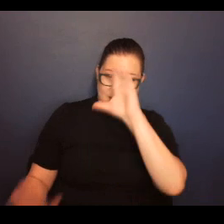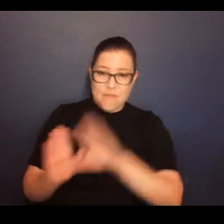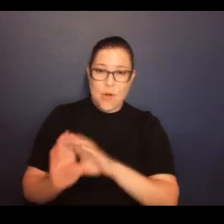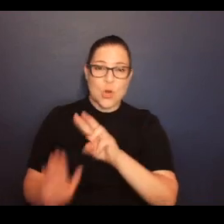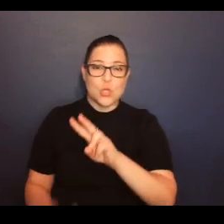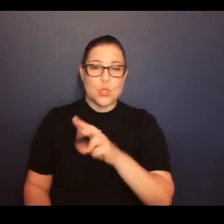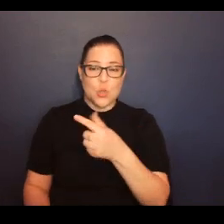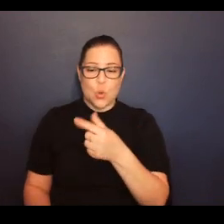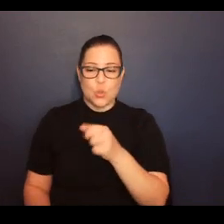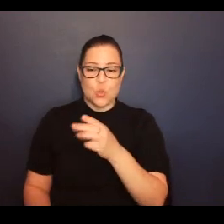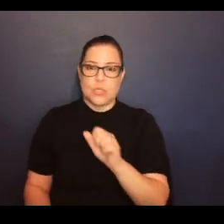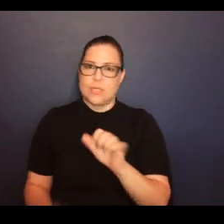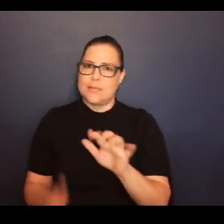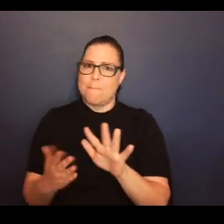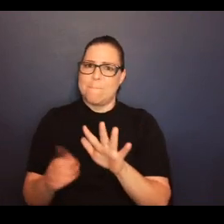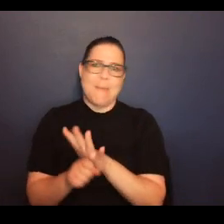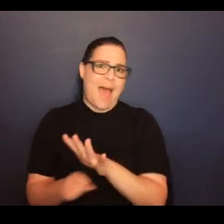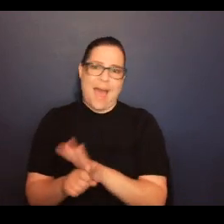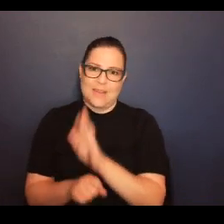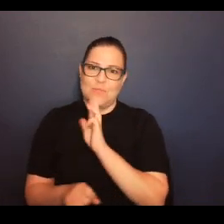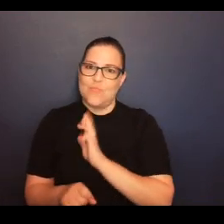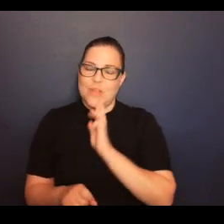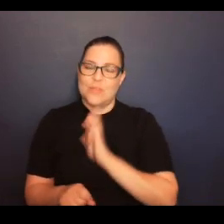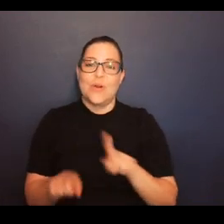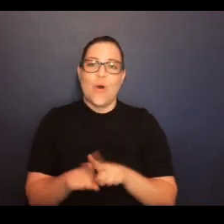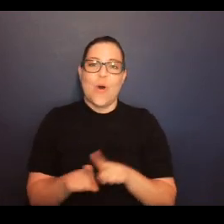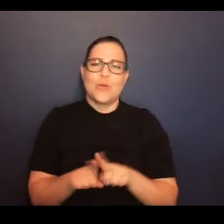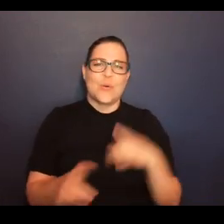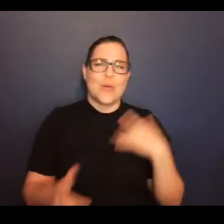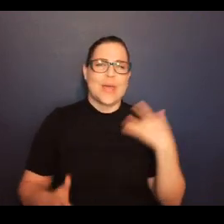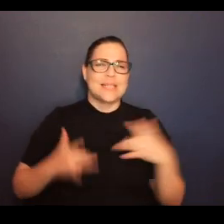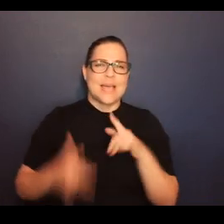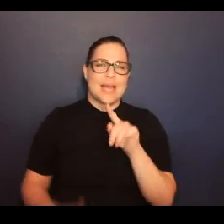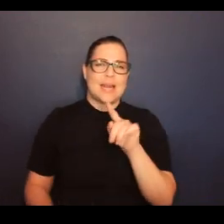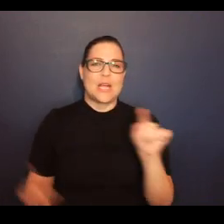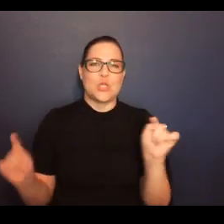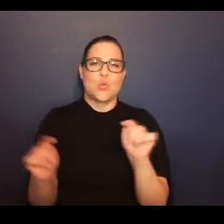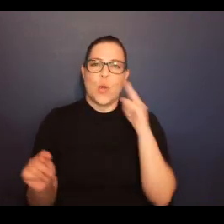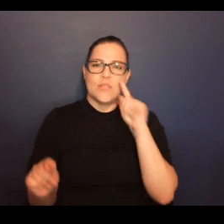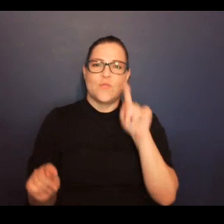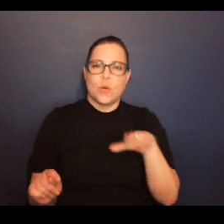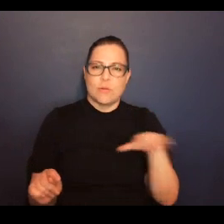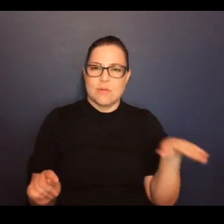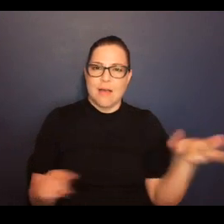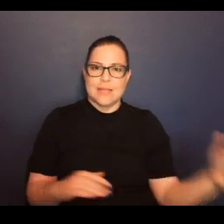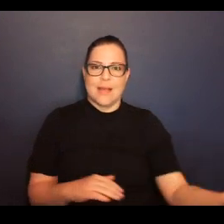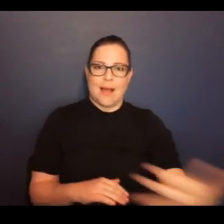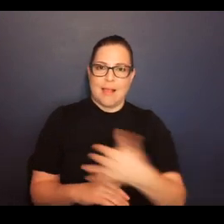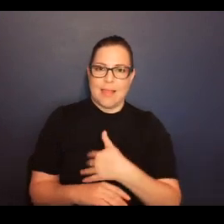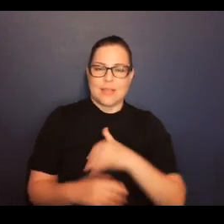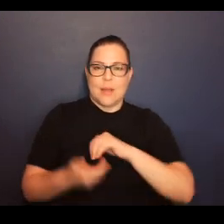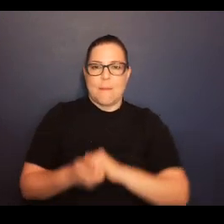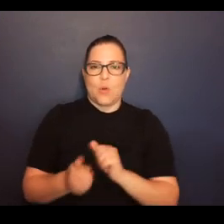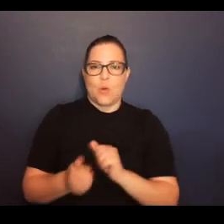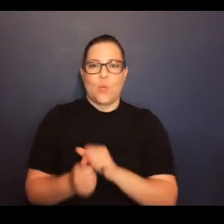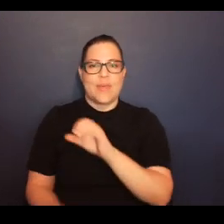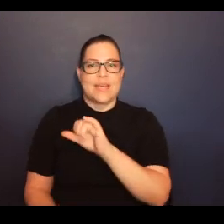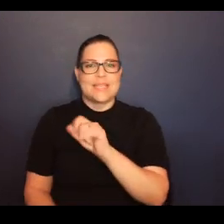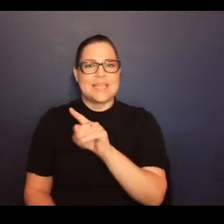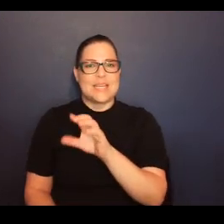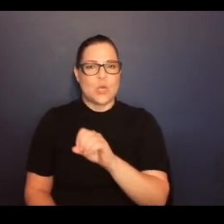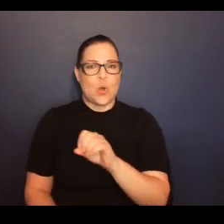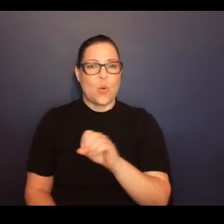packed. And then we were very excited for the Toys for Tots collections. We partner with Sea-Tow and Toys for Tot